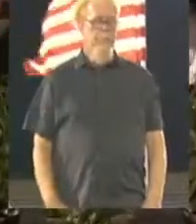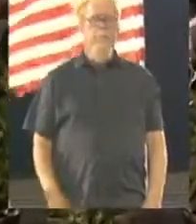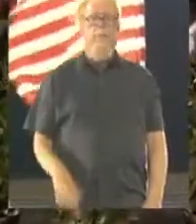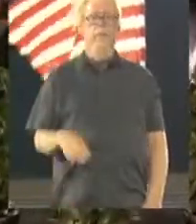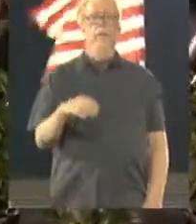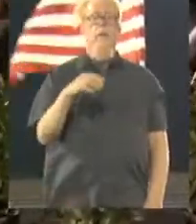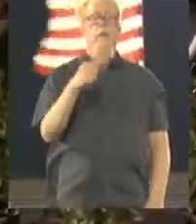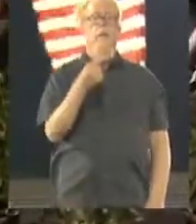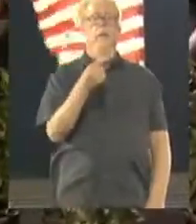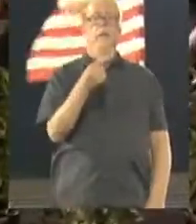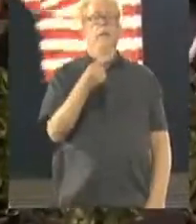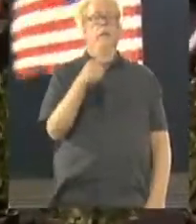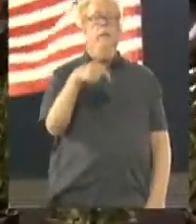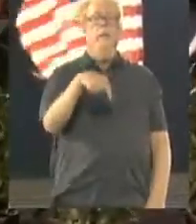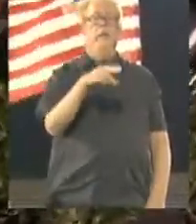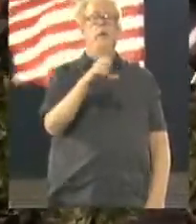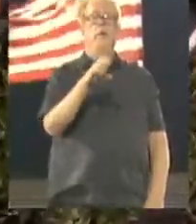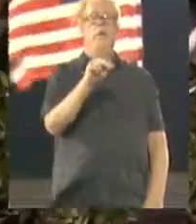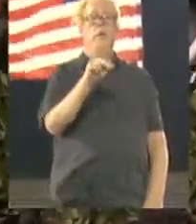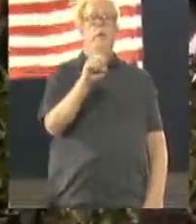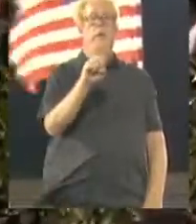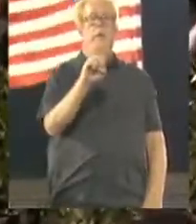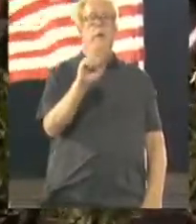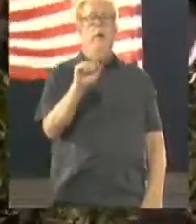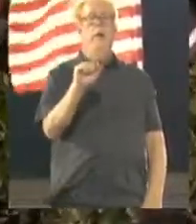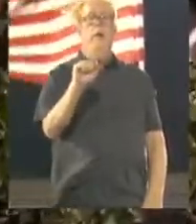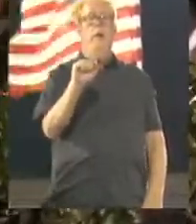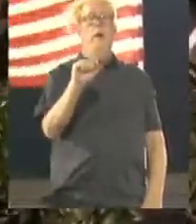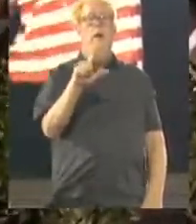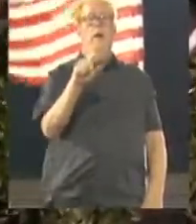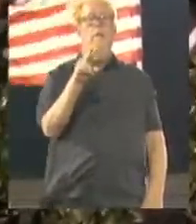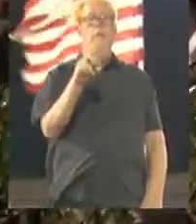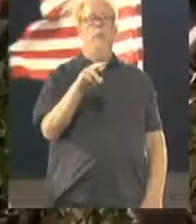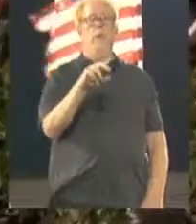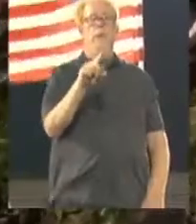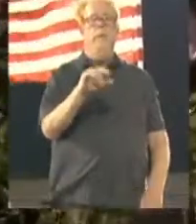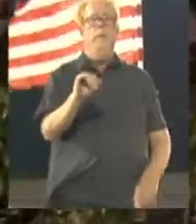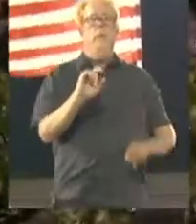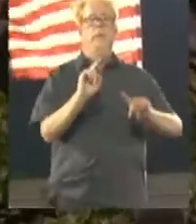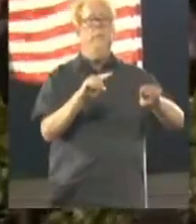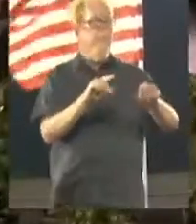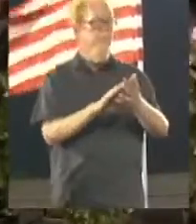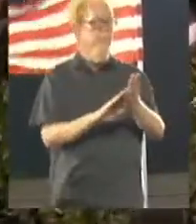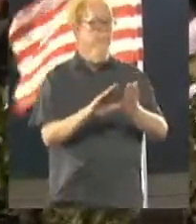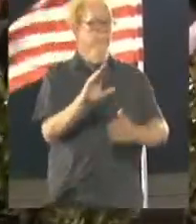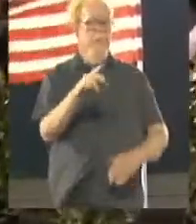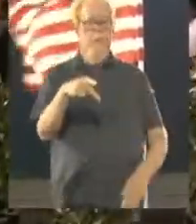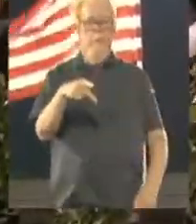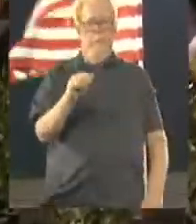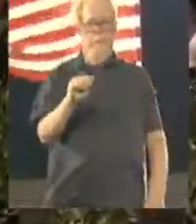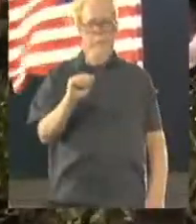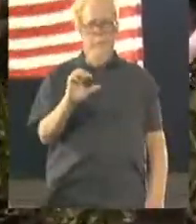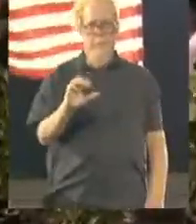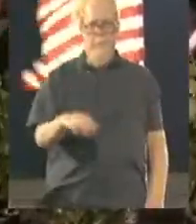Kereni Alvarez will be attending Palo Alto College.